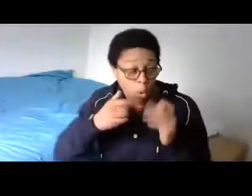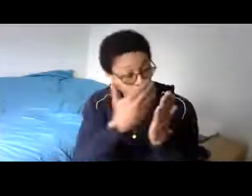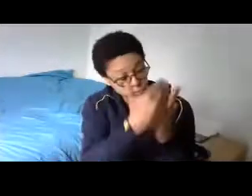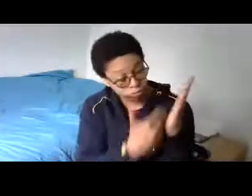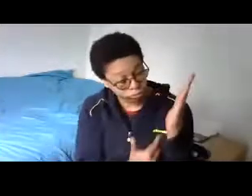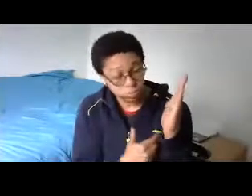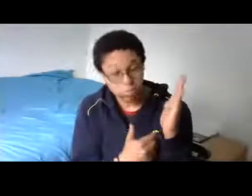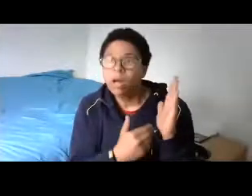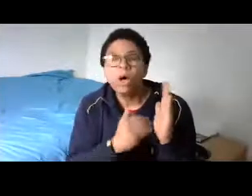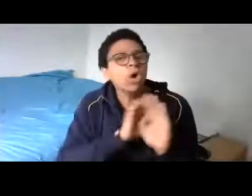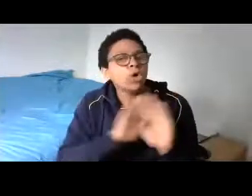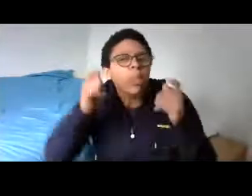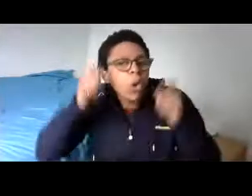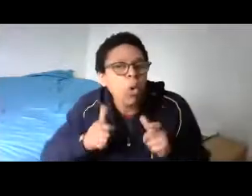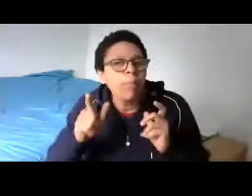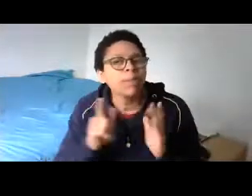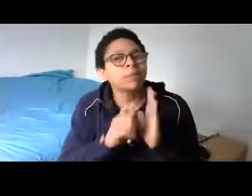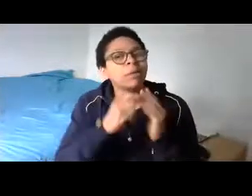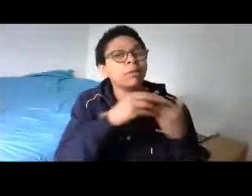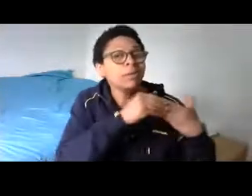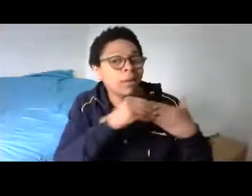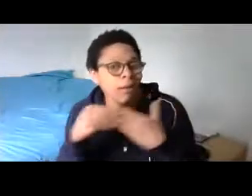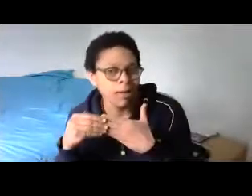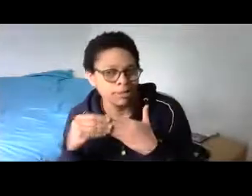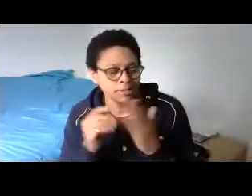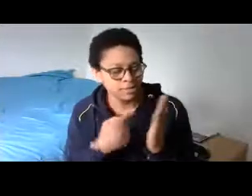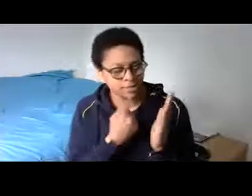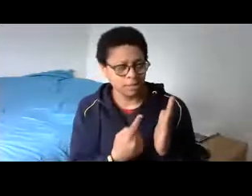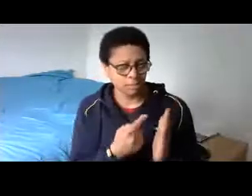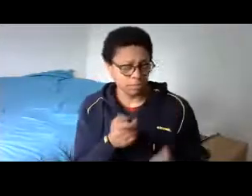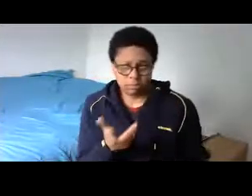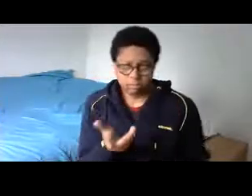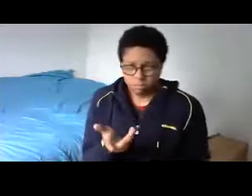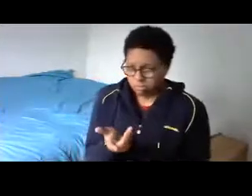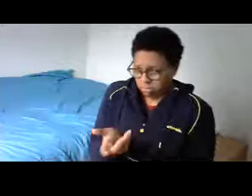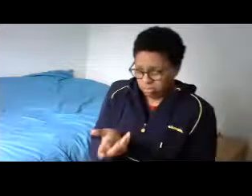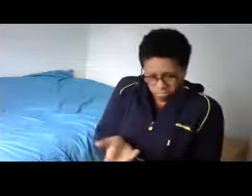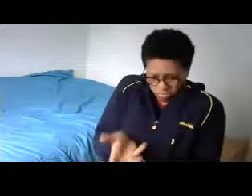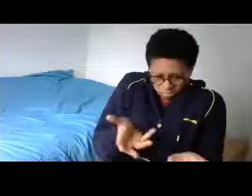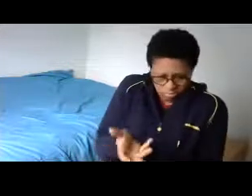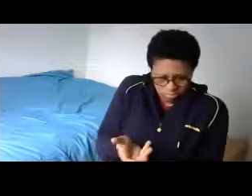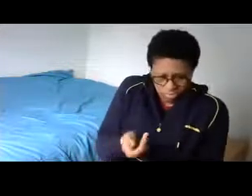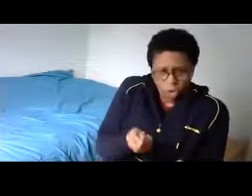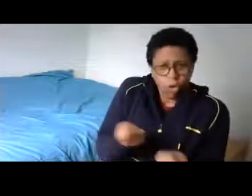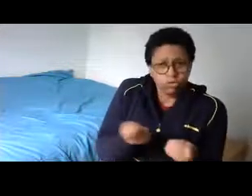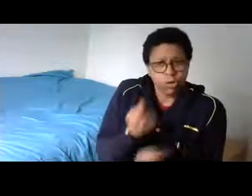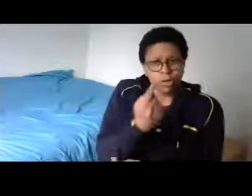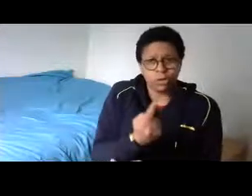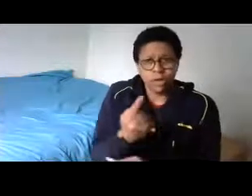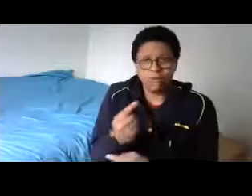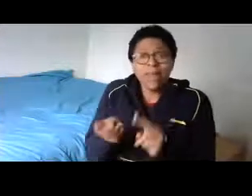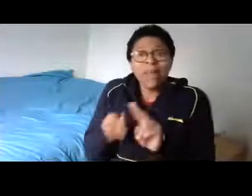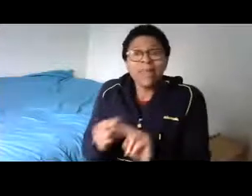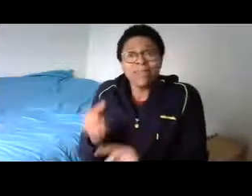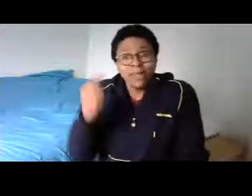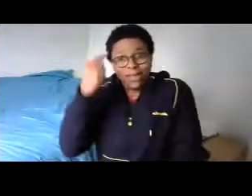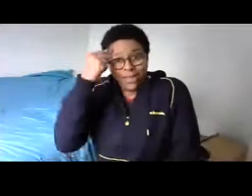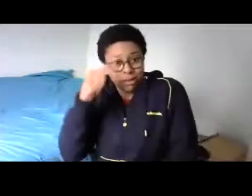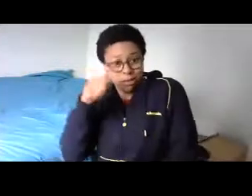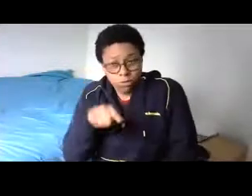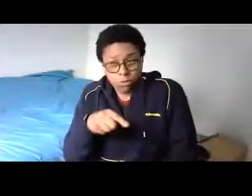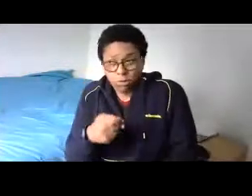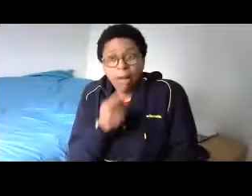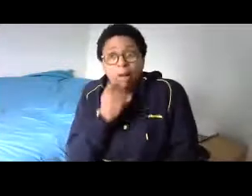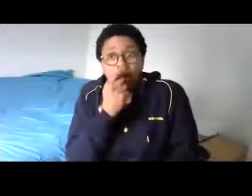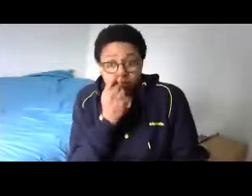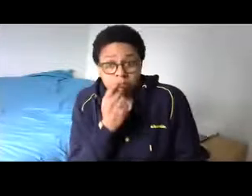I think unless they have good reason to believe that you will misspend the money, or you need extra